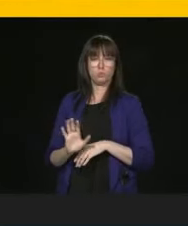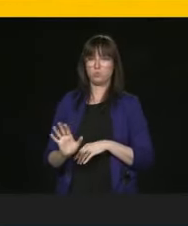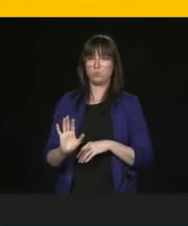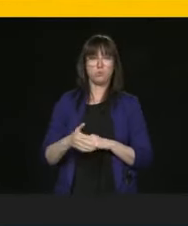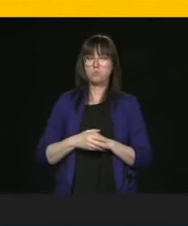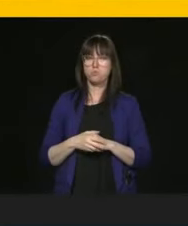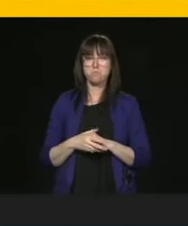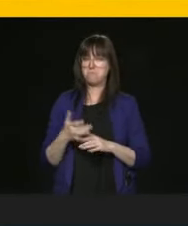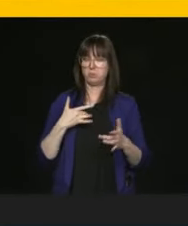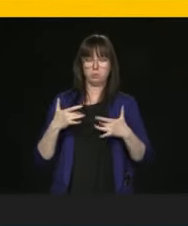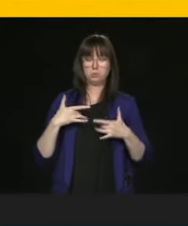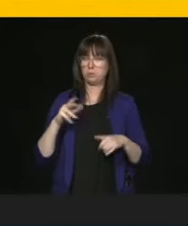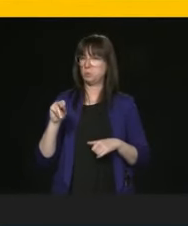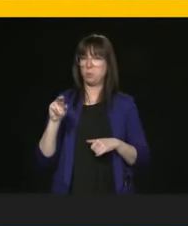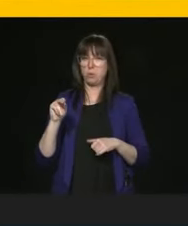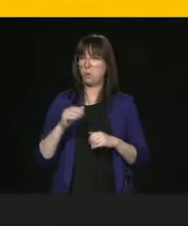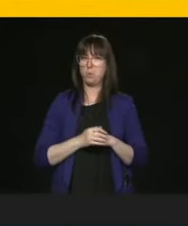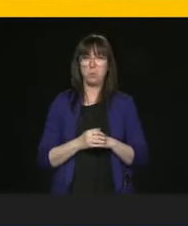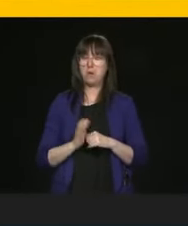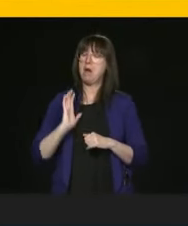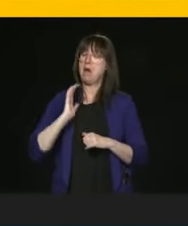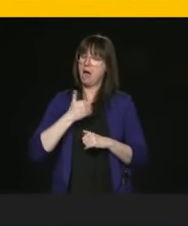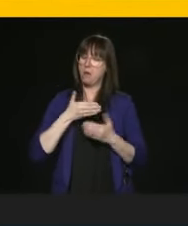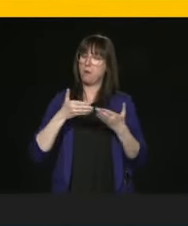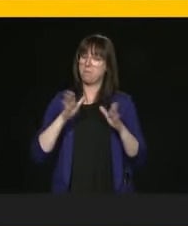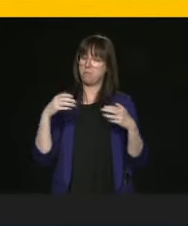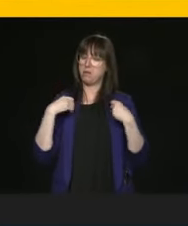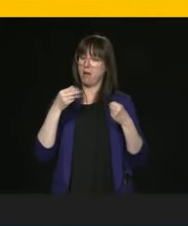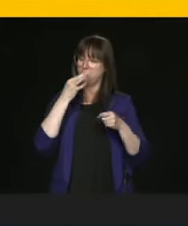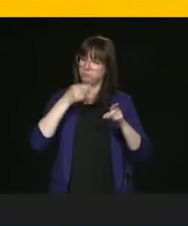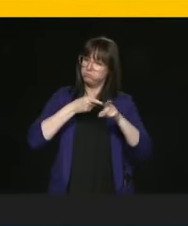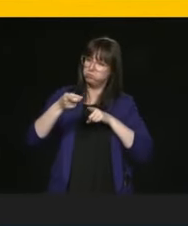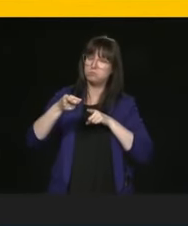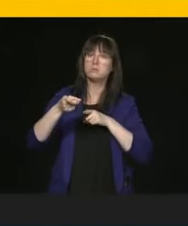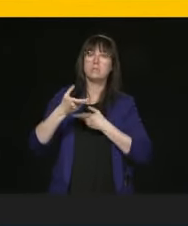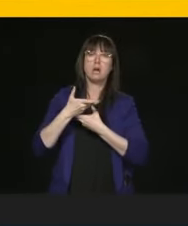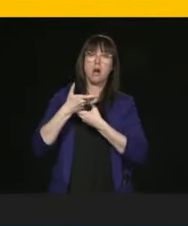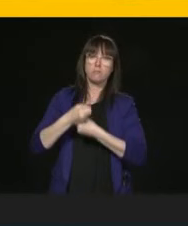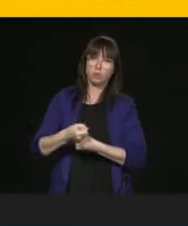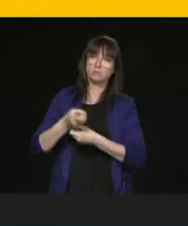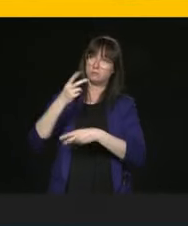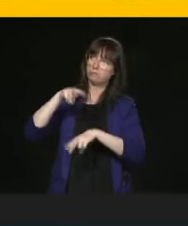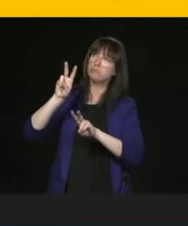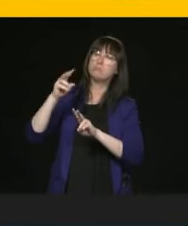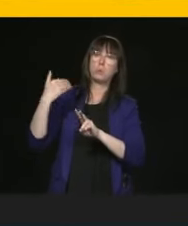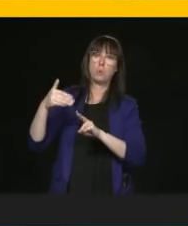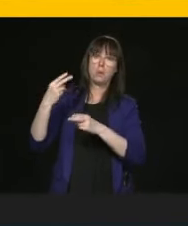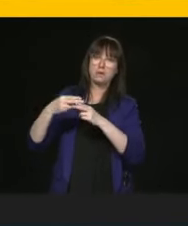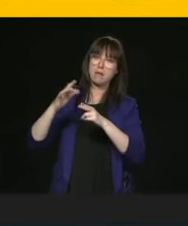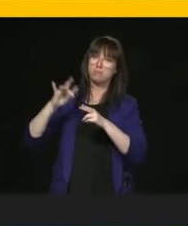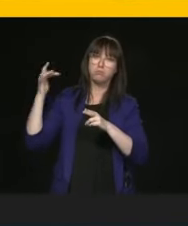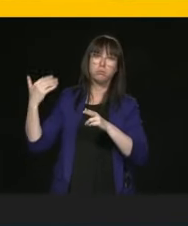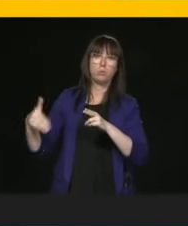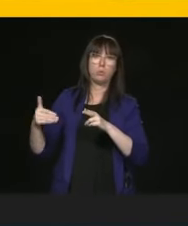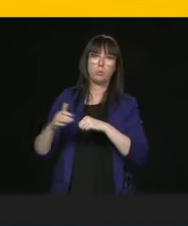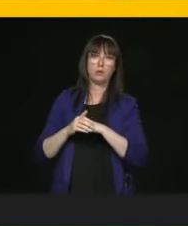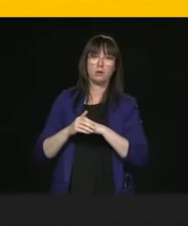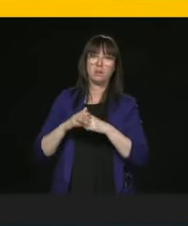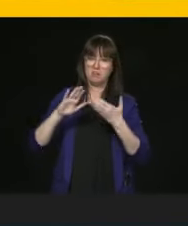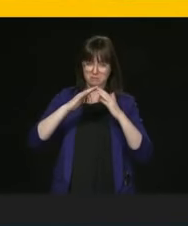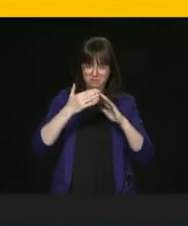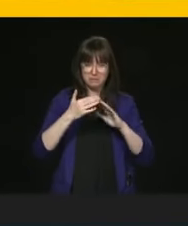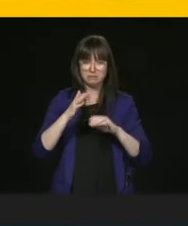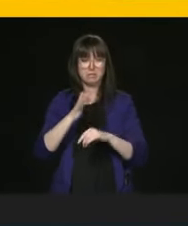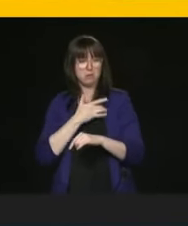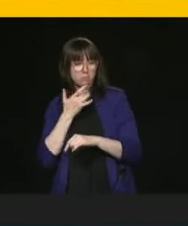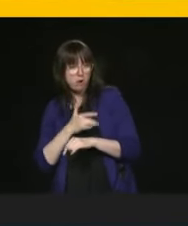health experts are very trustworthy here in Canada. Moreover, our municipalities, our provinces, our territories are doing